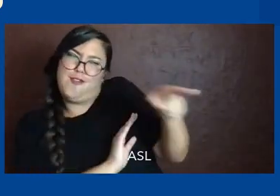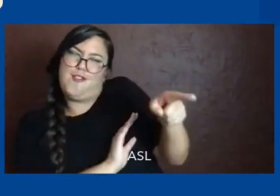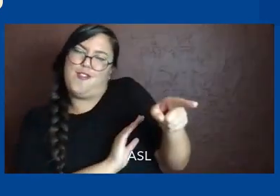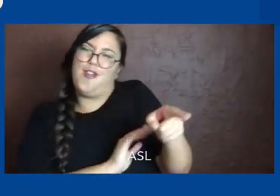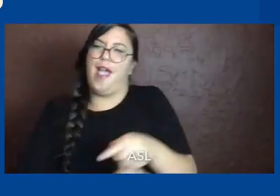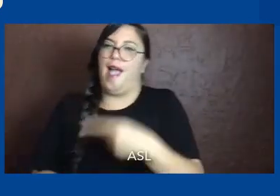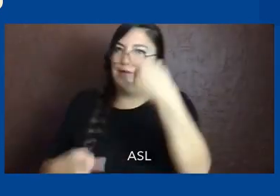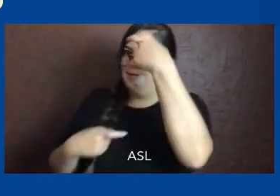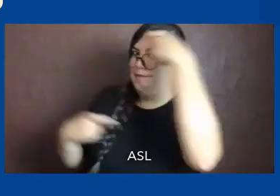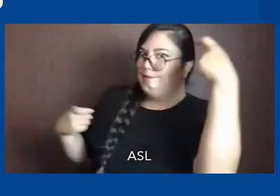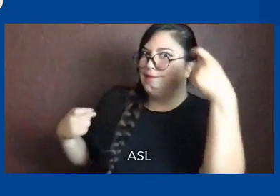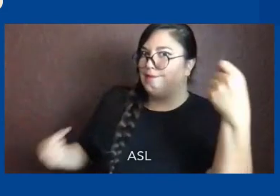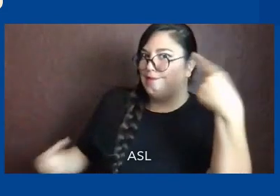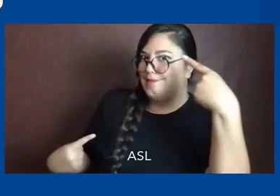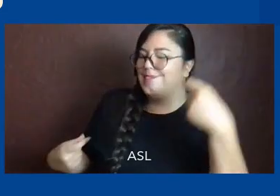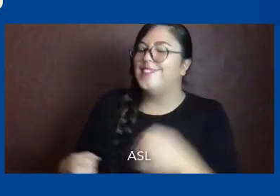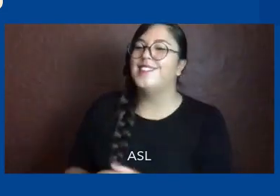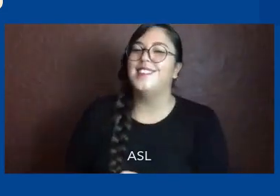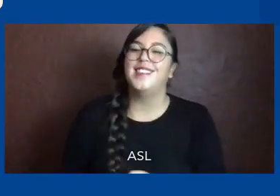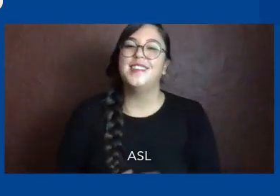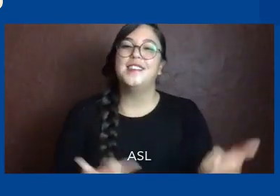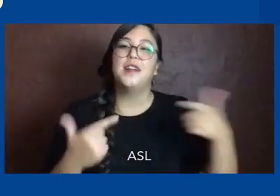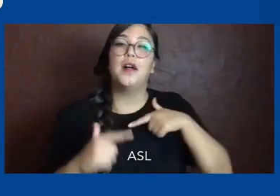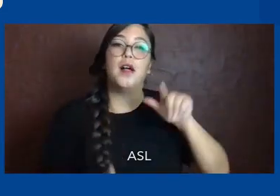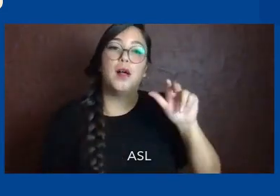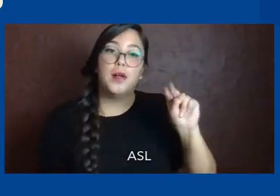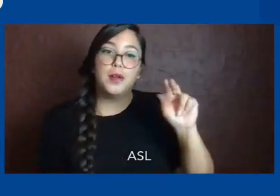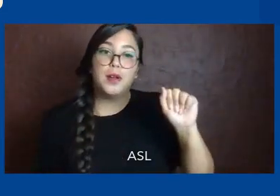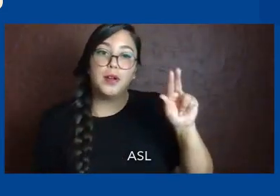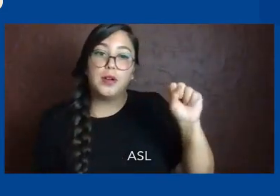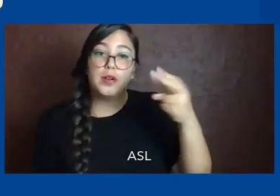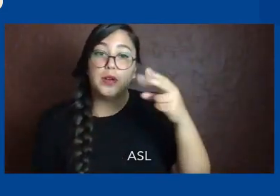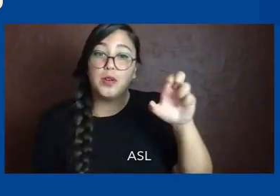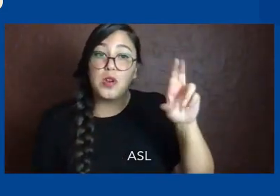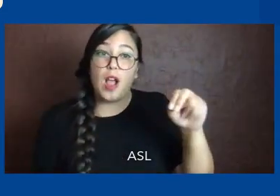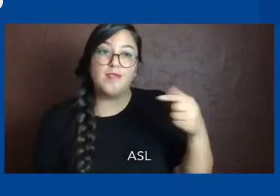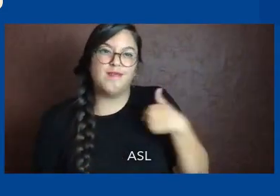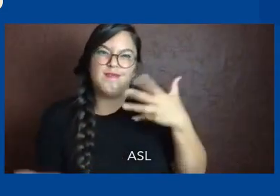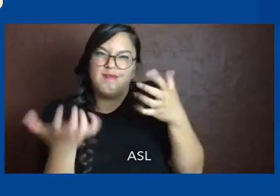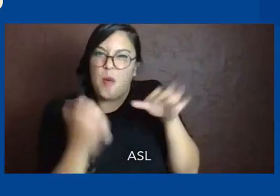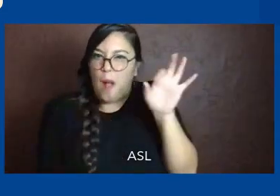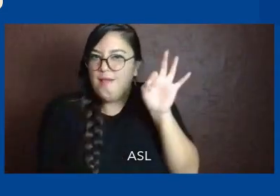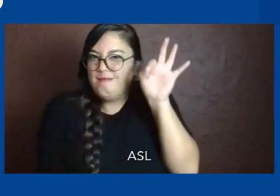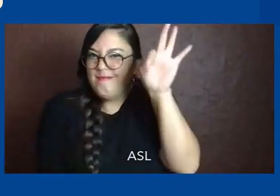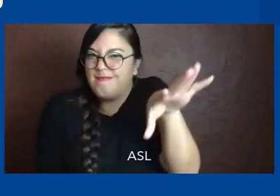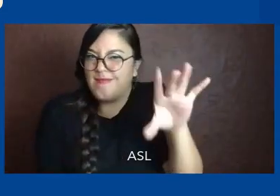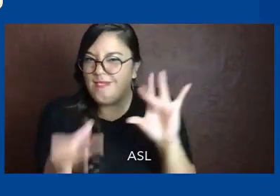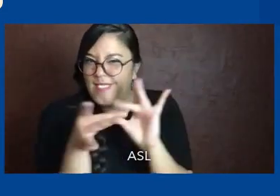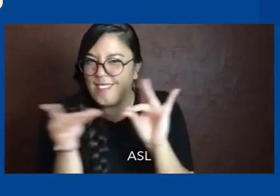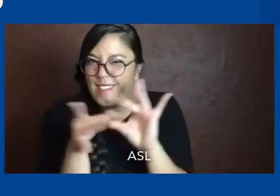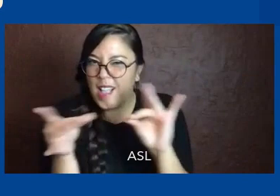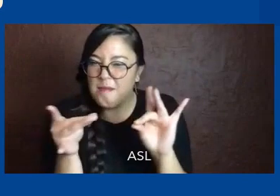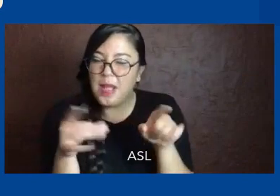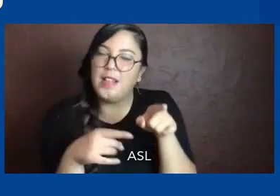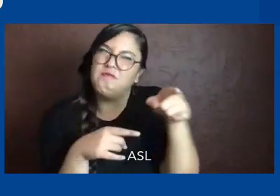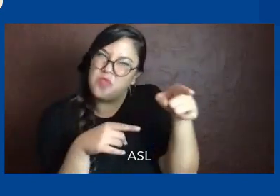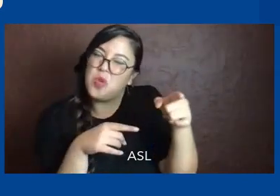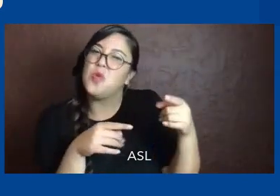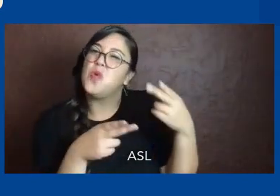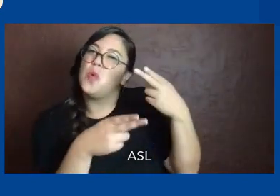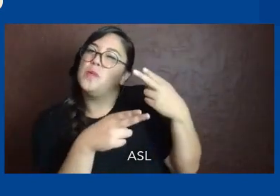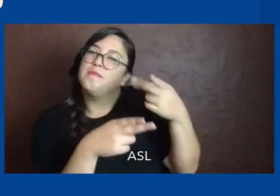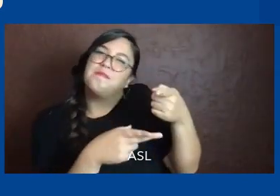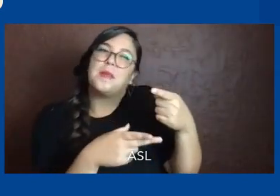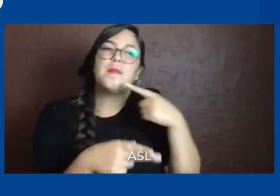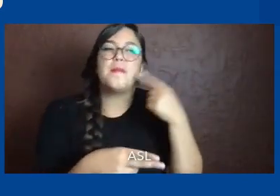Can I, this is Nosheen, I just want to jump in for a second because I feel like you talked about going from